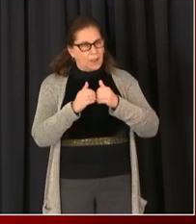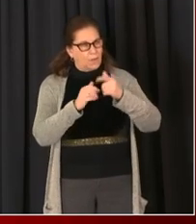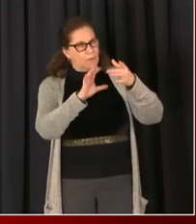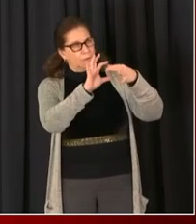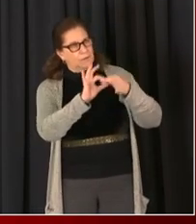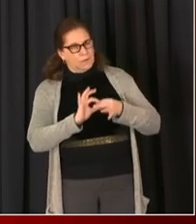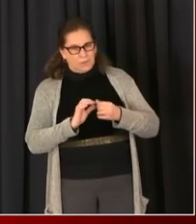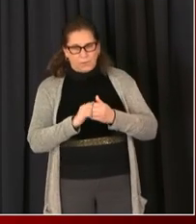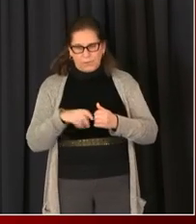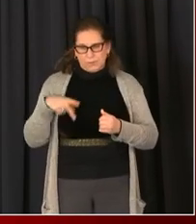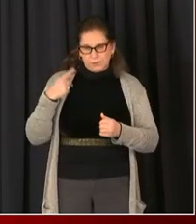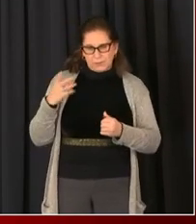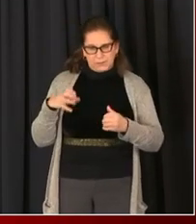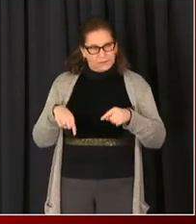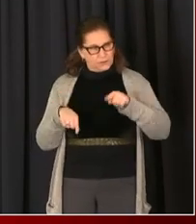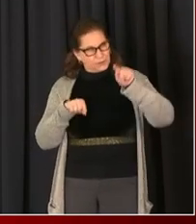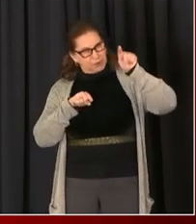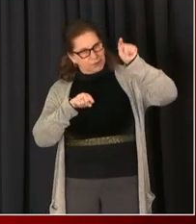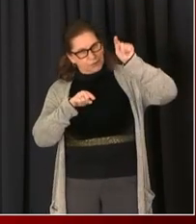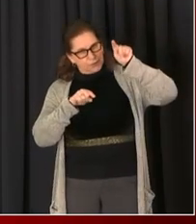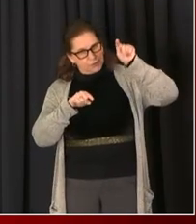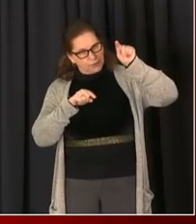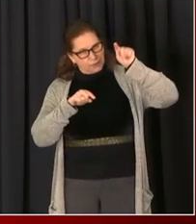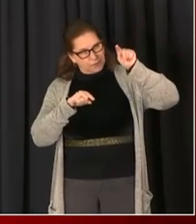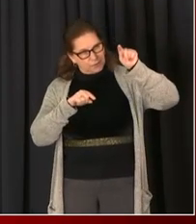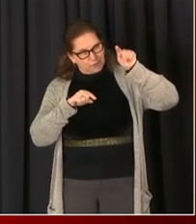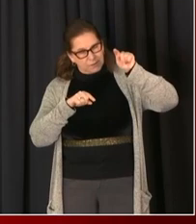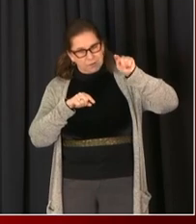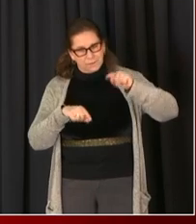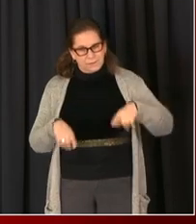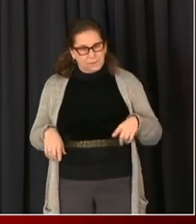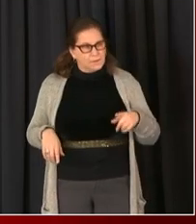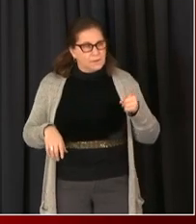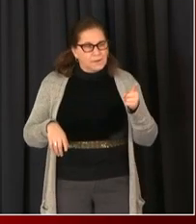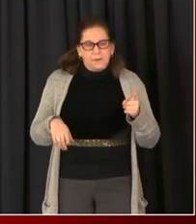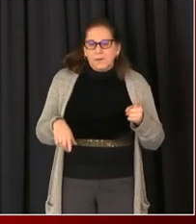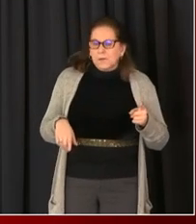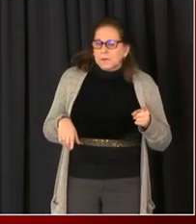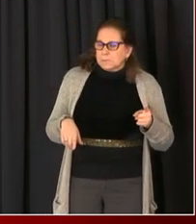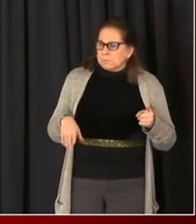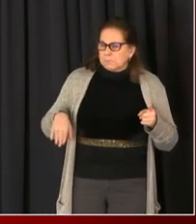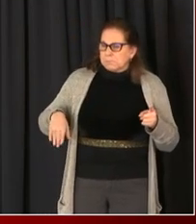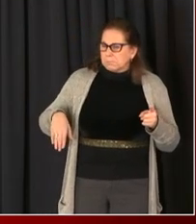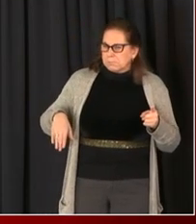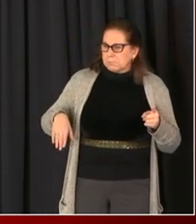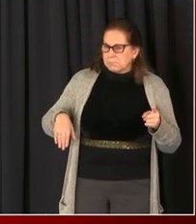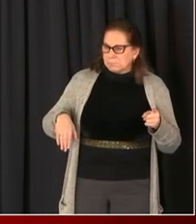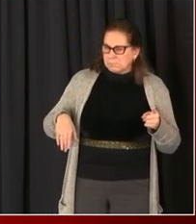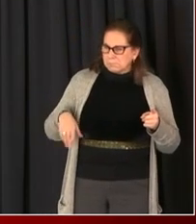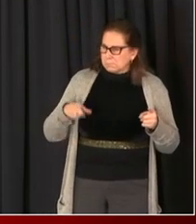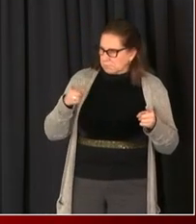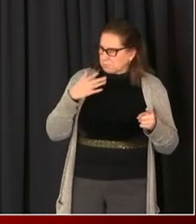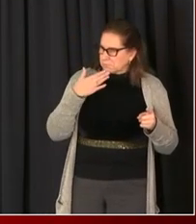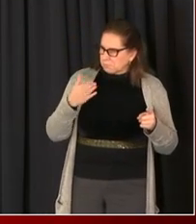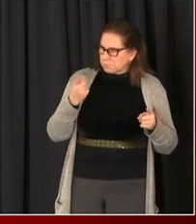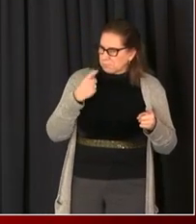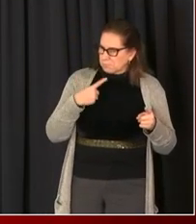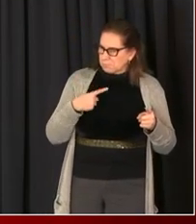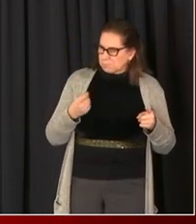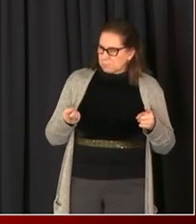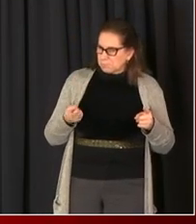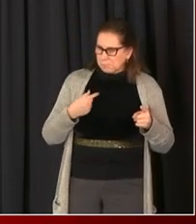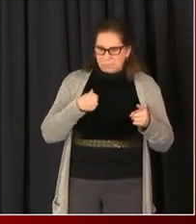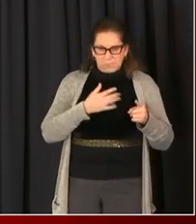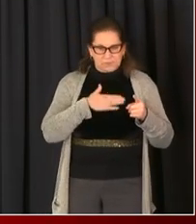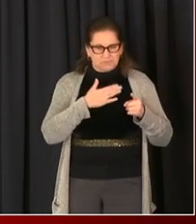and thank you for calling that out, but I'm going to take care of that today. I'm a big fan of